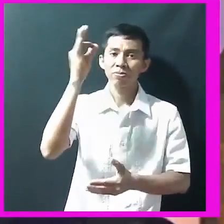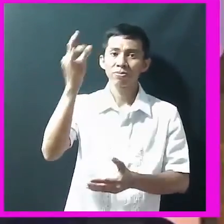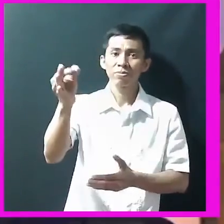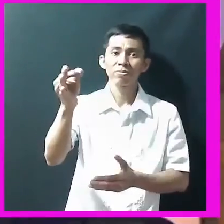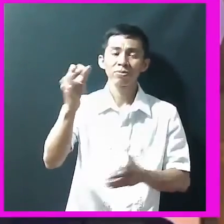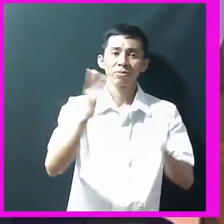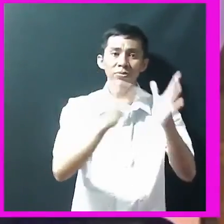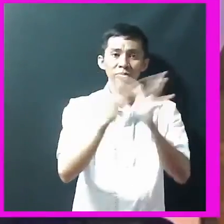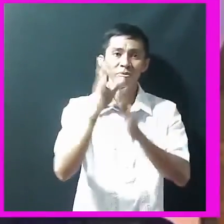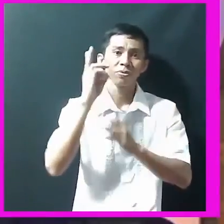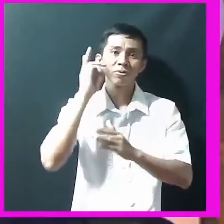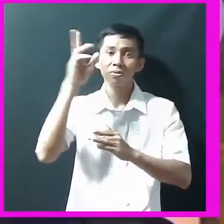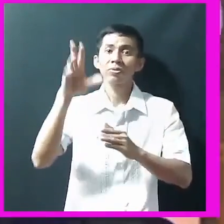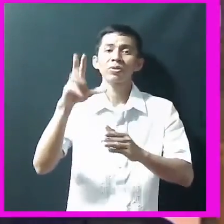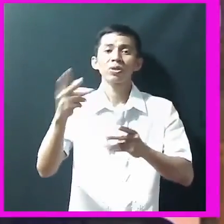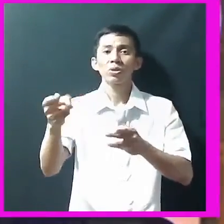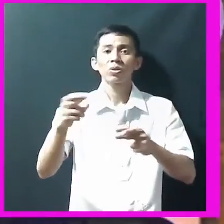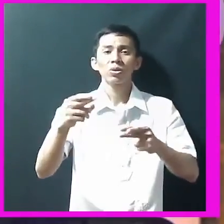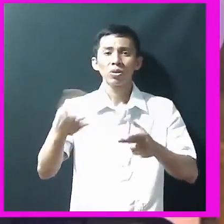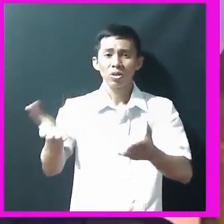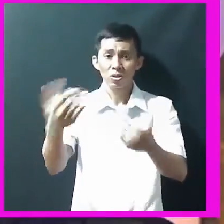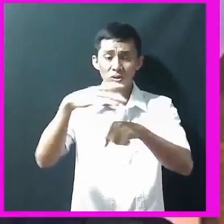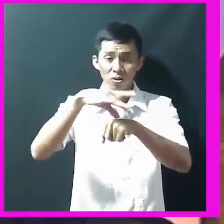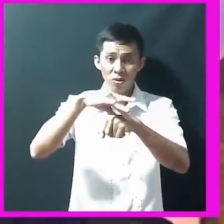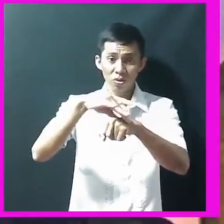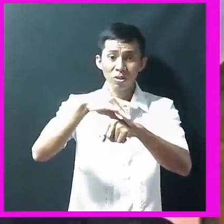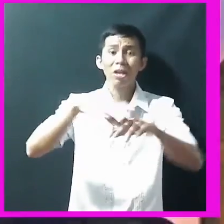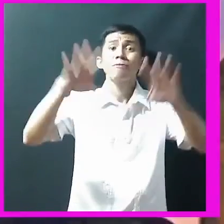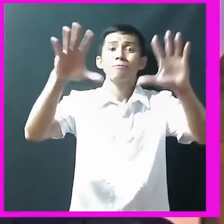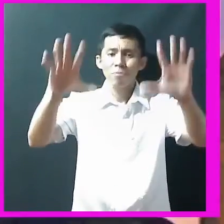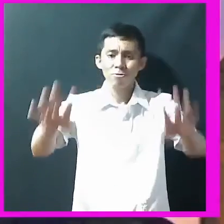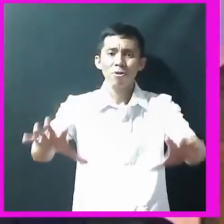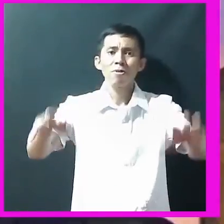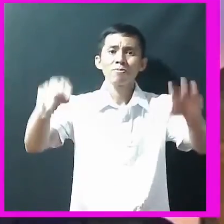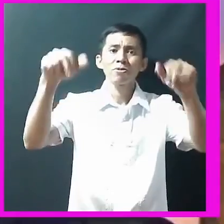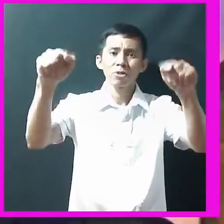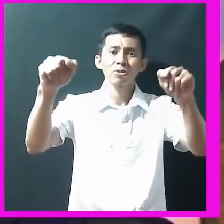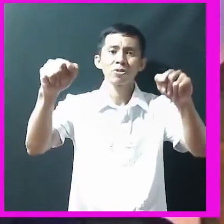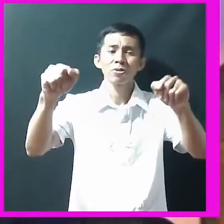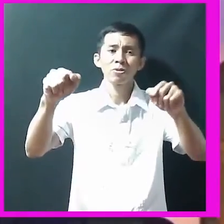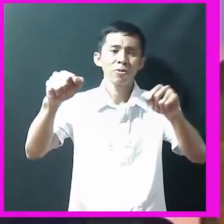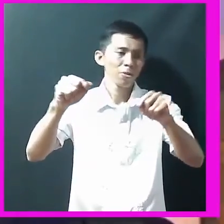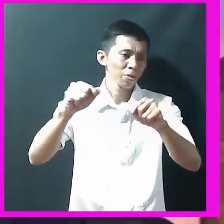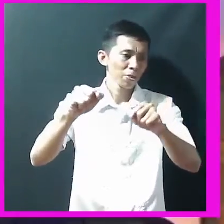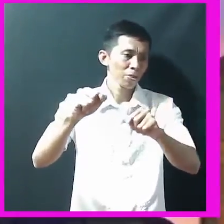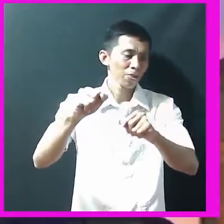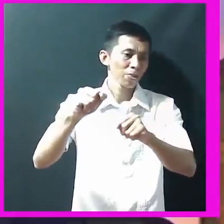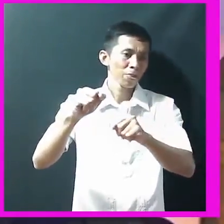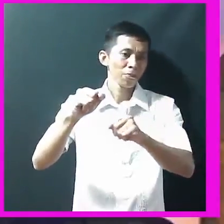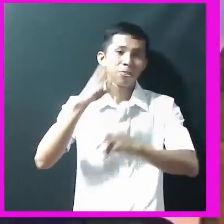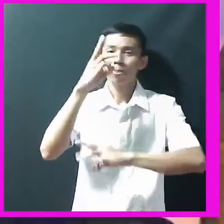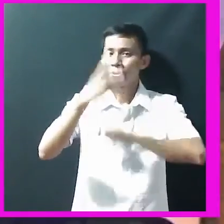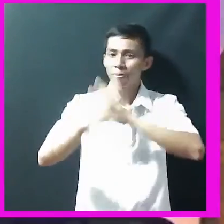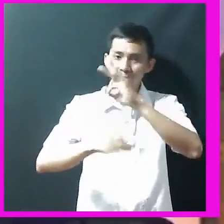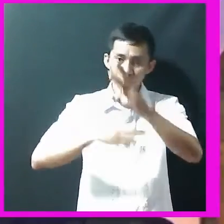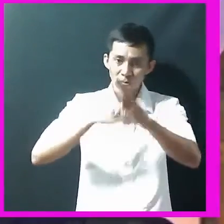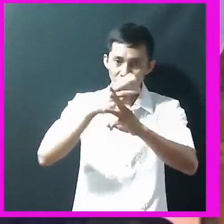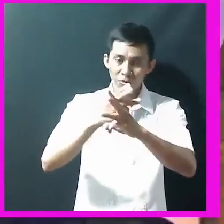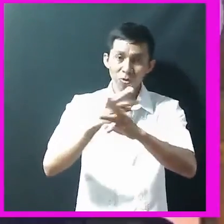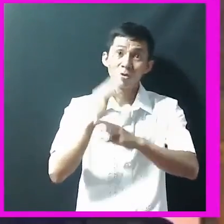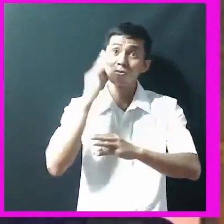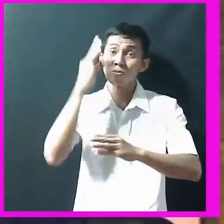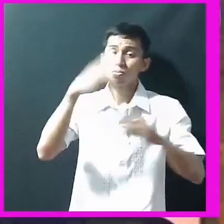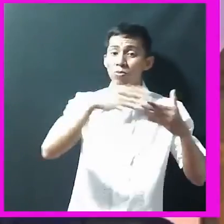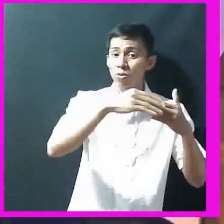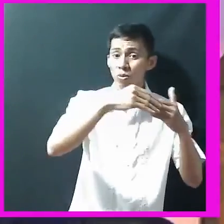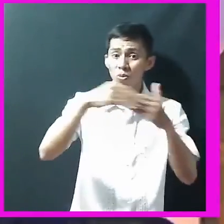Jesus will return in the rapture to take the church out of this world before he will reign his